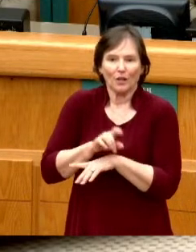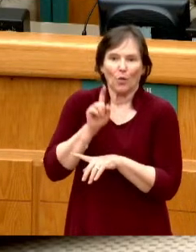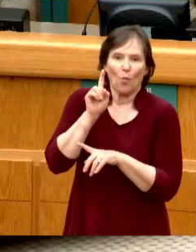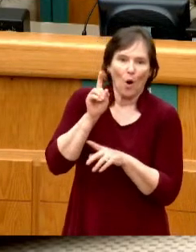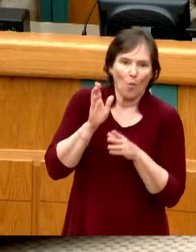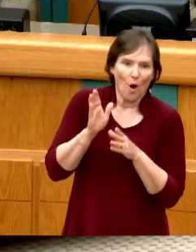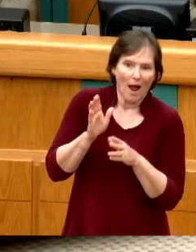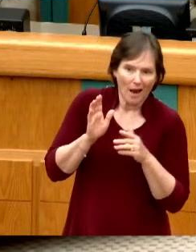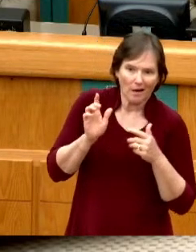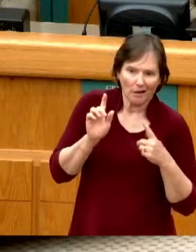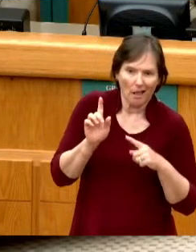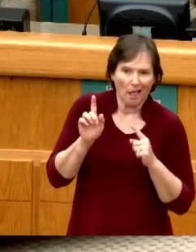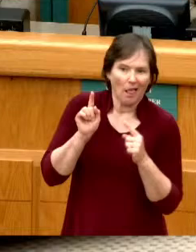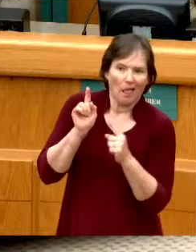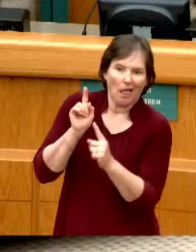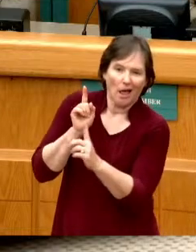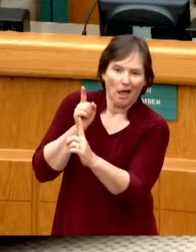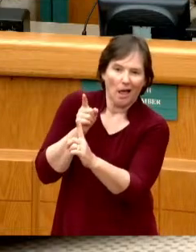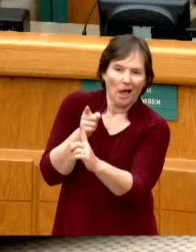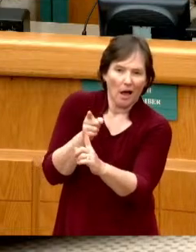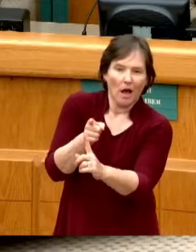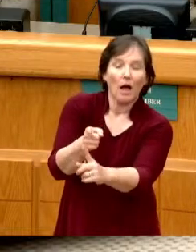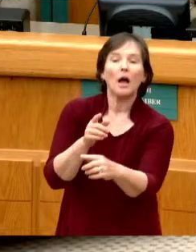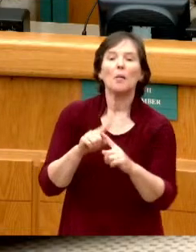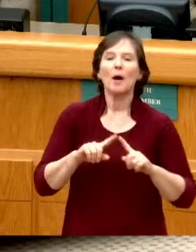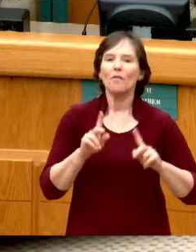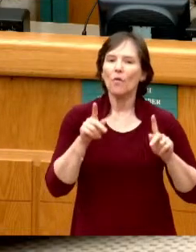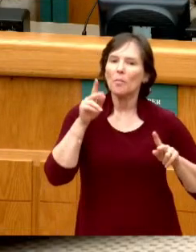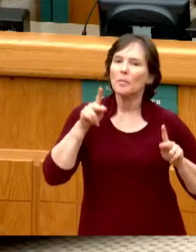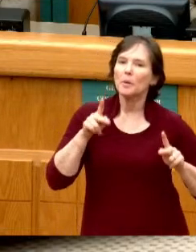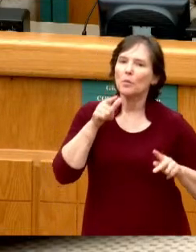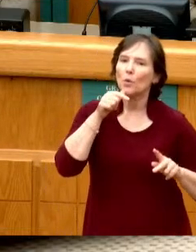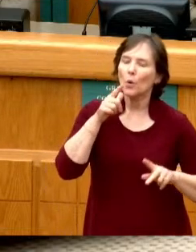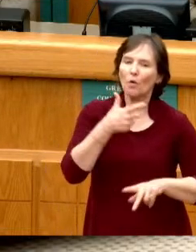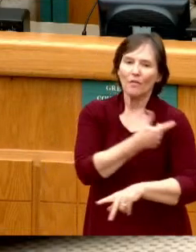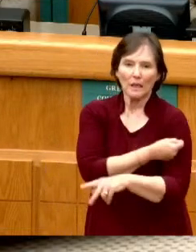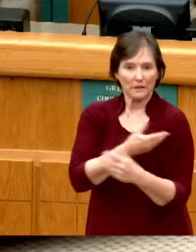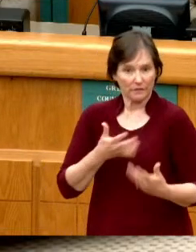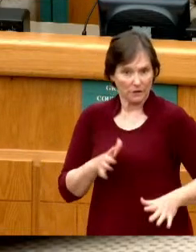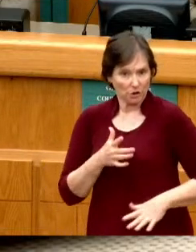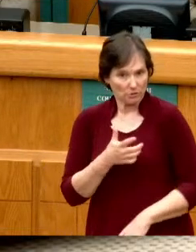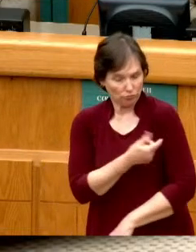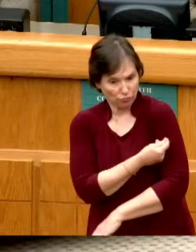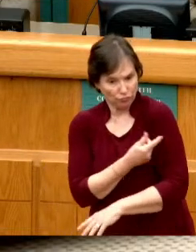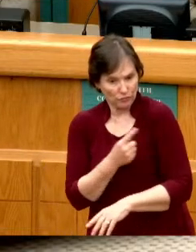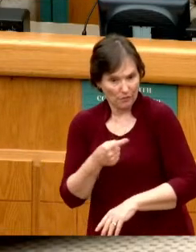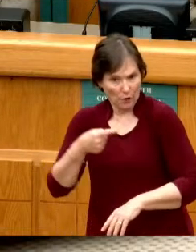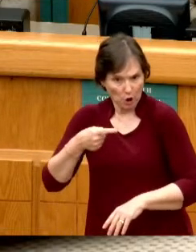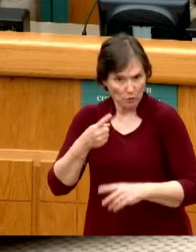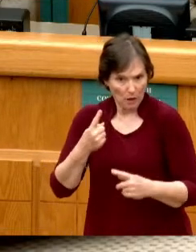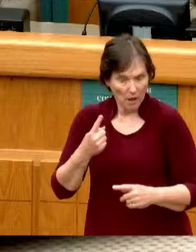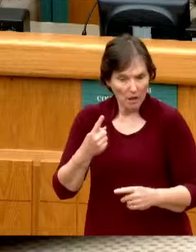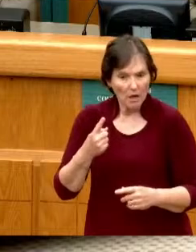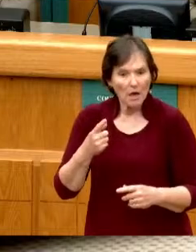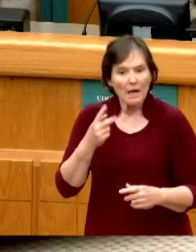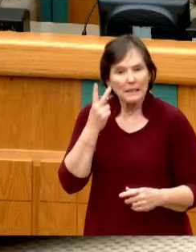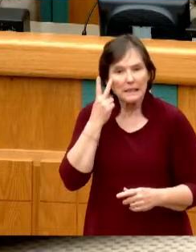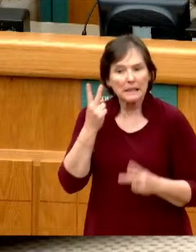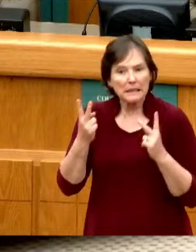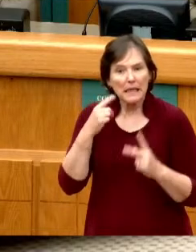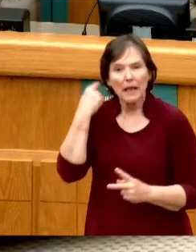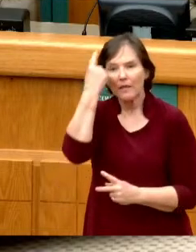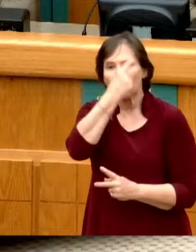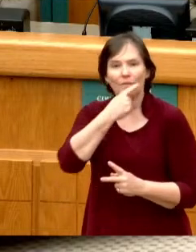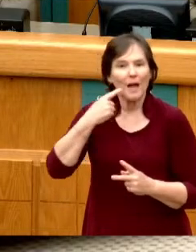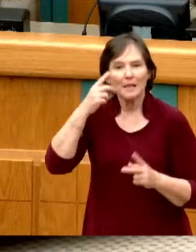But for those who get the vaccine, I see the look of people who believe that that shot